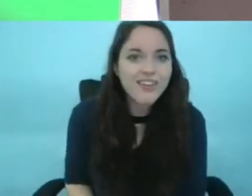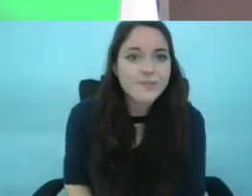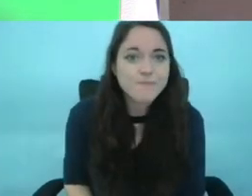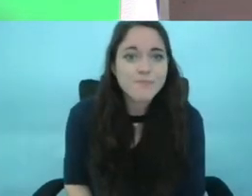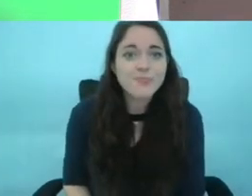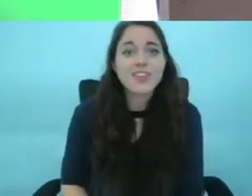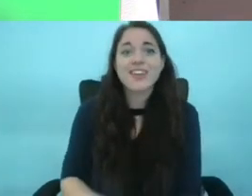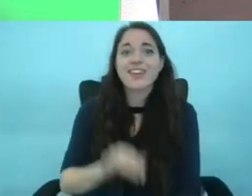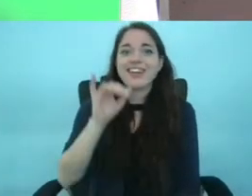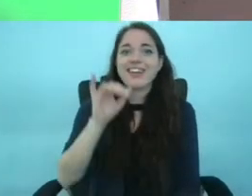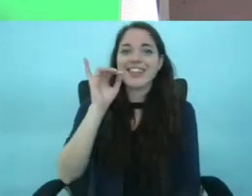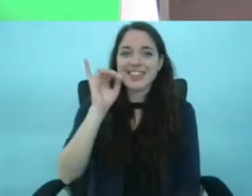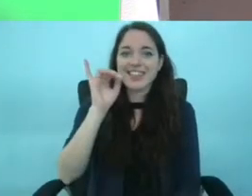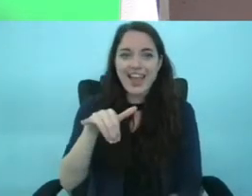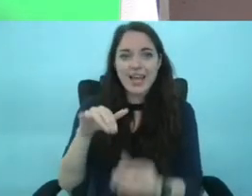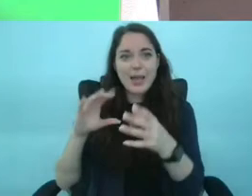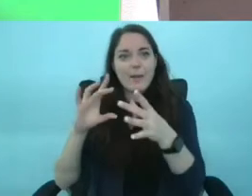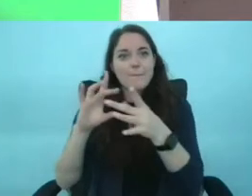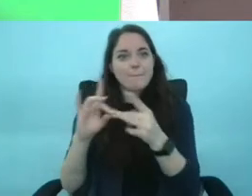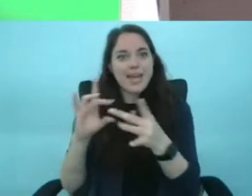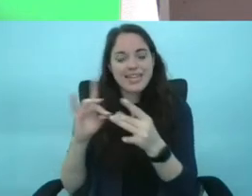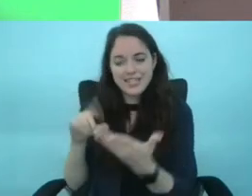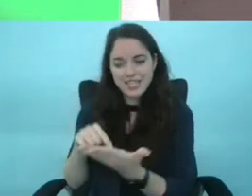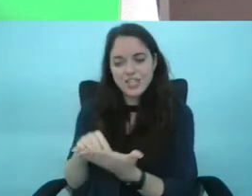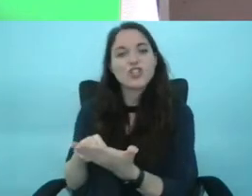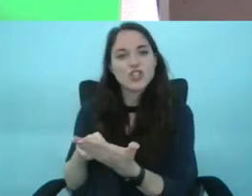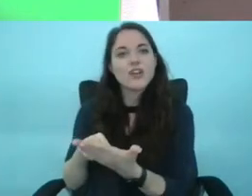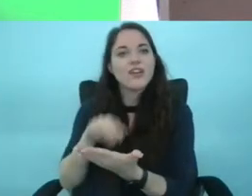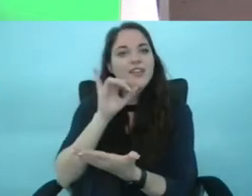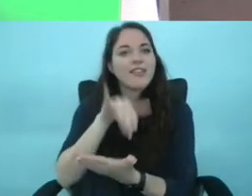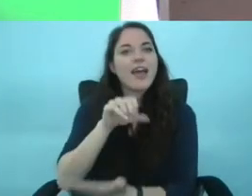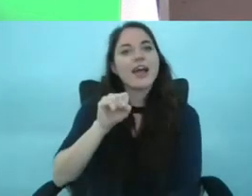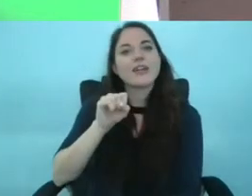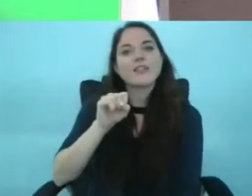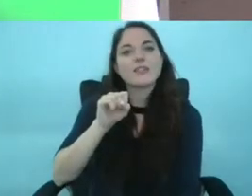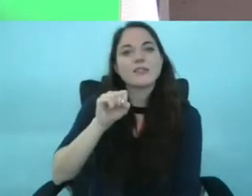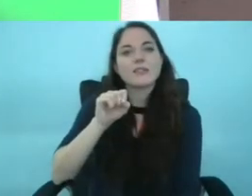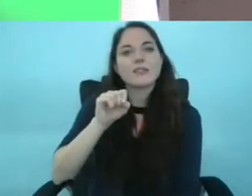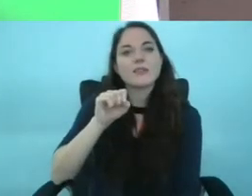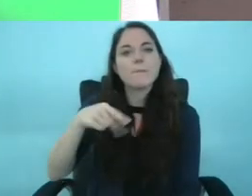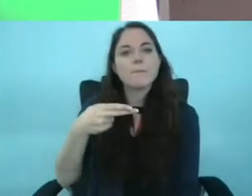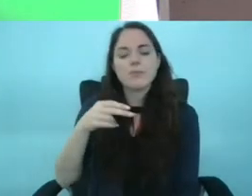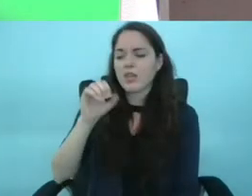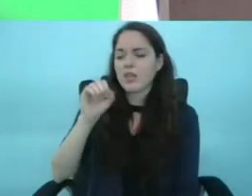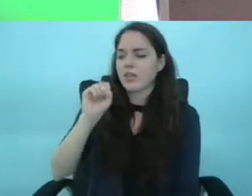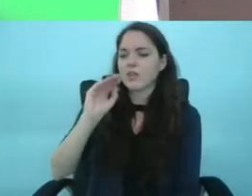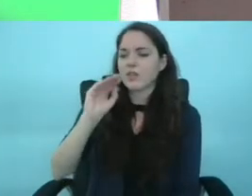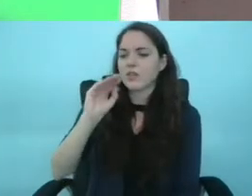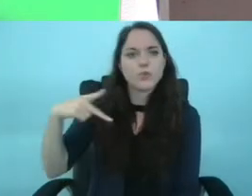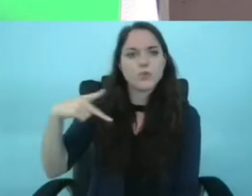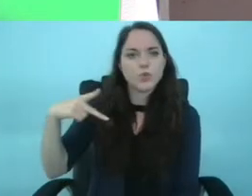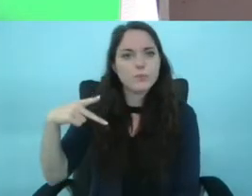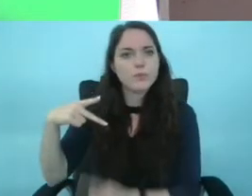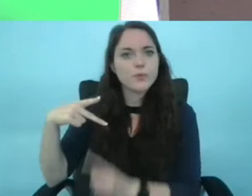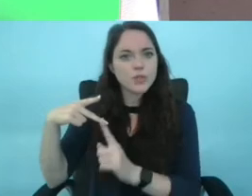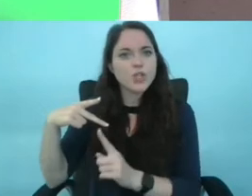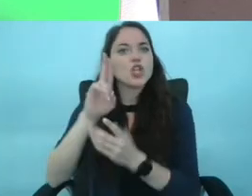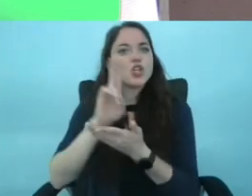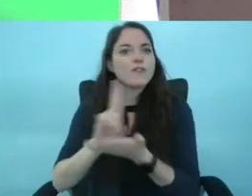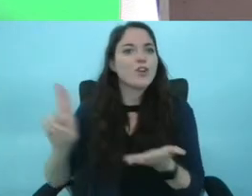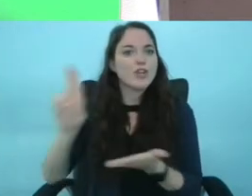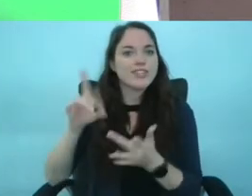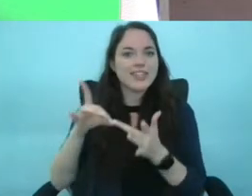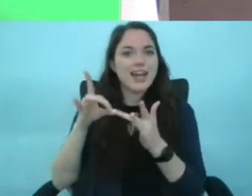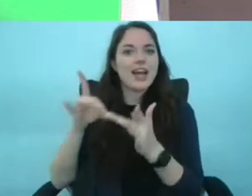next song. The Shmoop University Guide speaks to this idea, and it says, there's a bit of both Booker T. Washington and W.E.B.